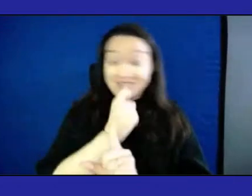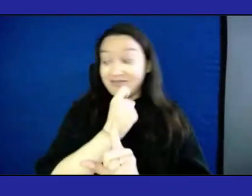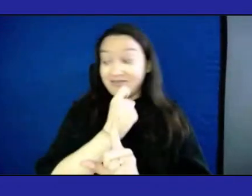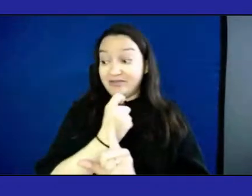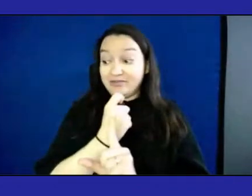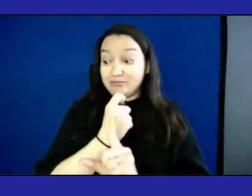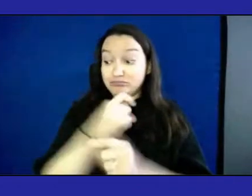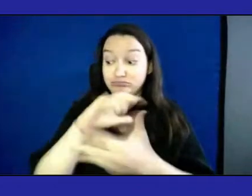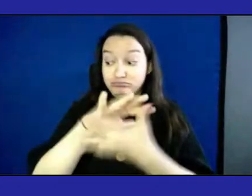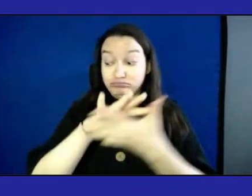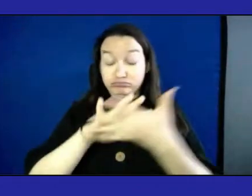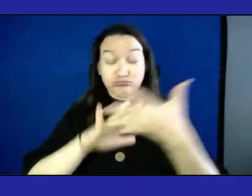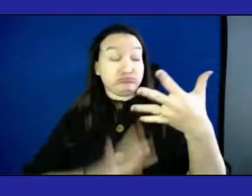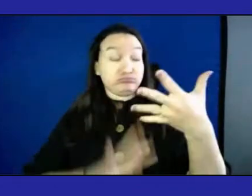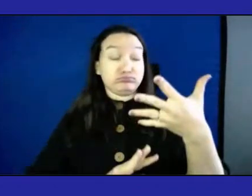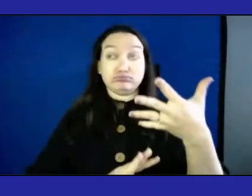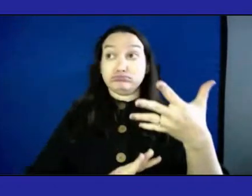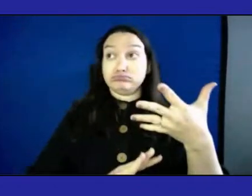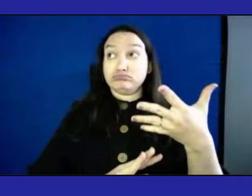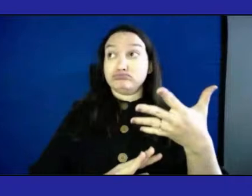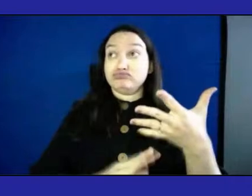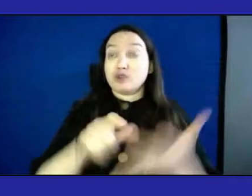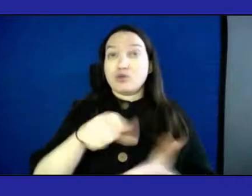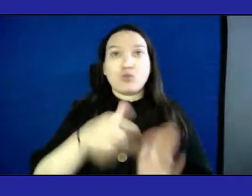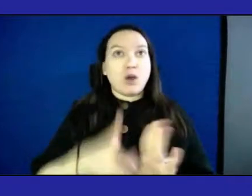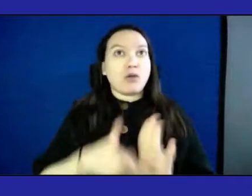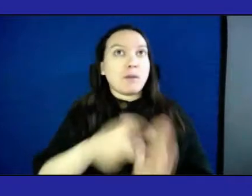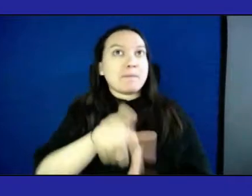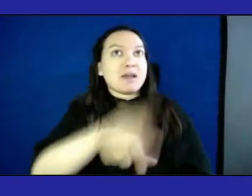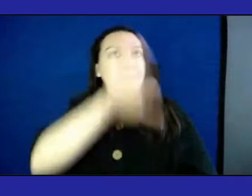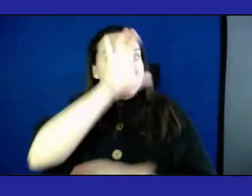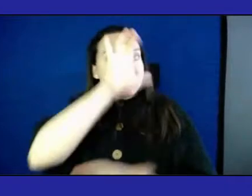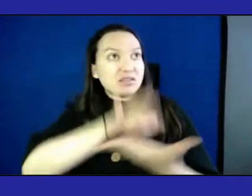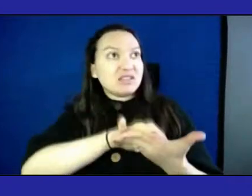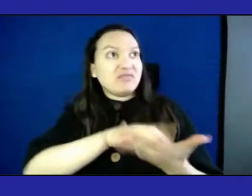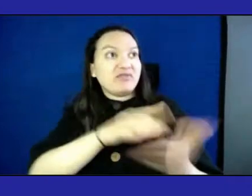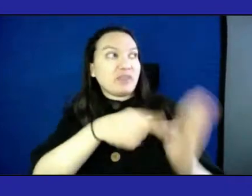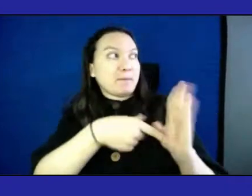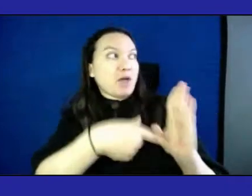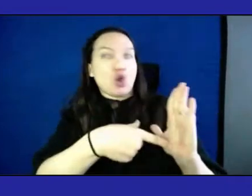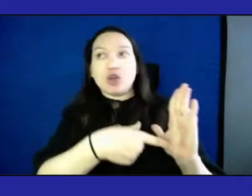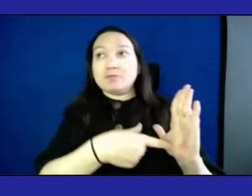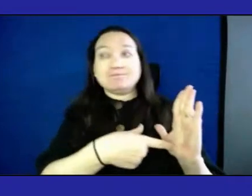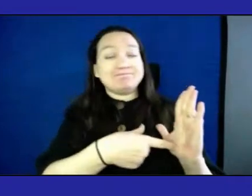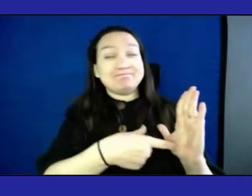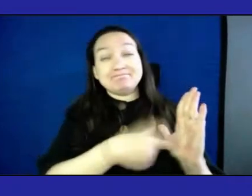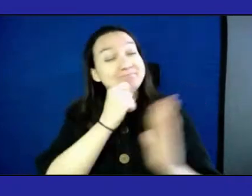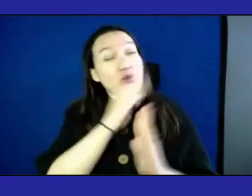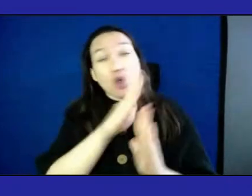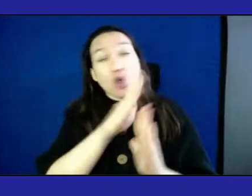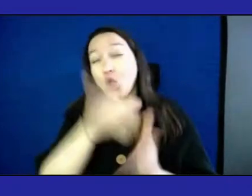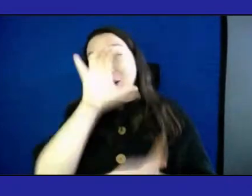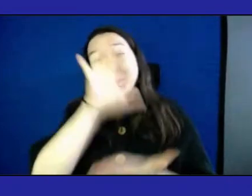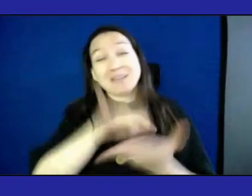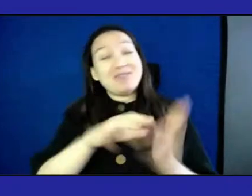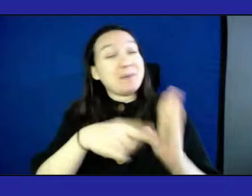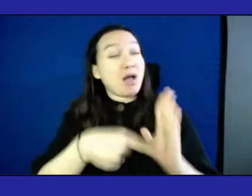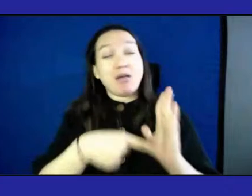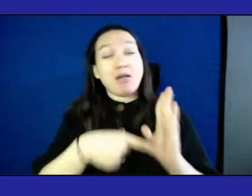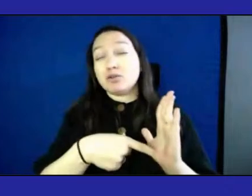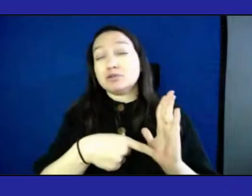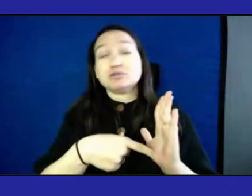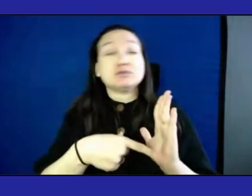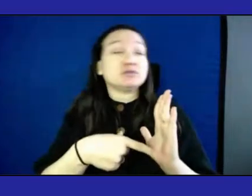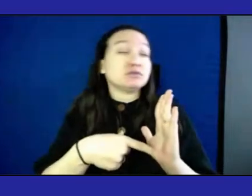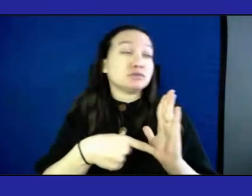but these high things require that you believe in the model. And not everybody believes in the model. A lot of people really,